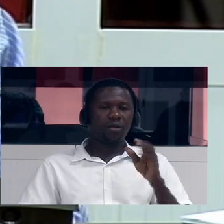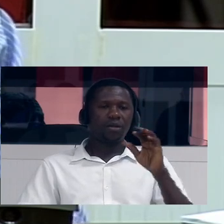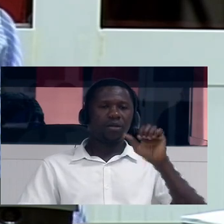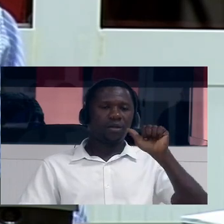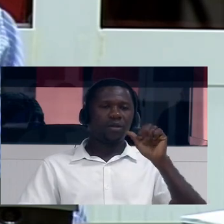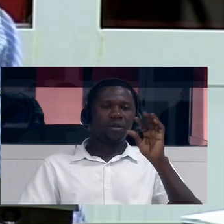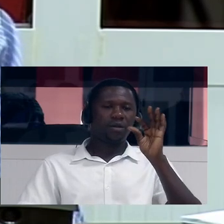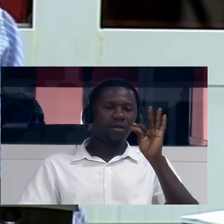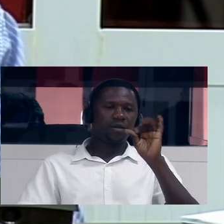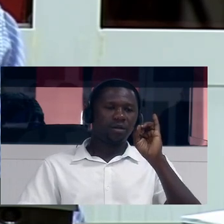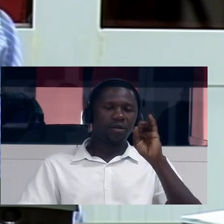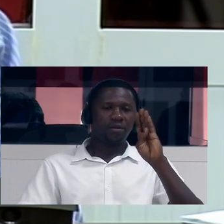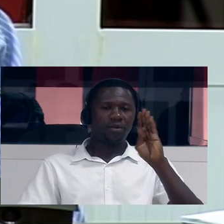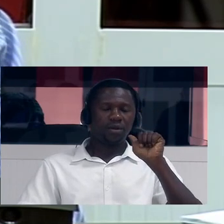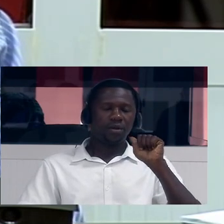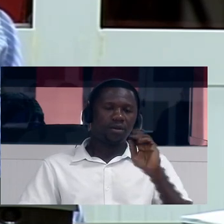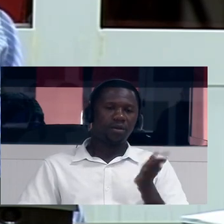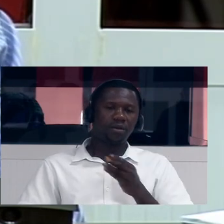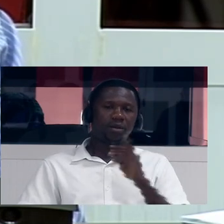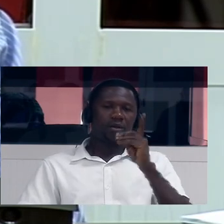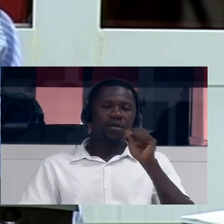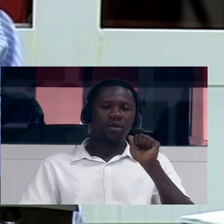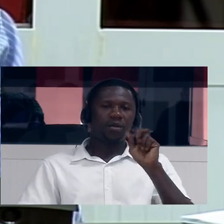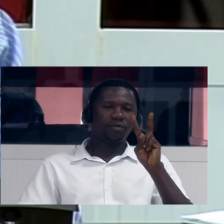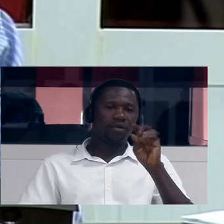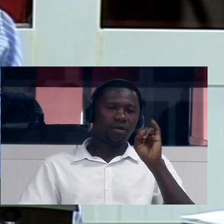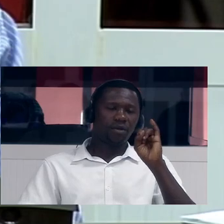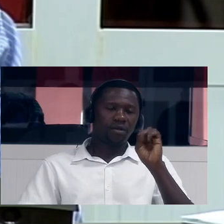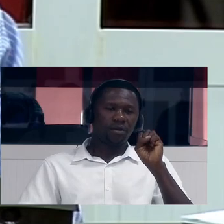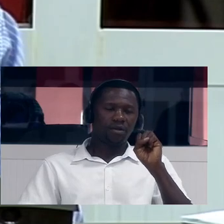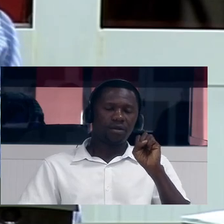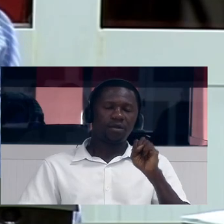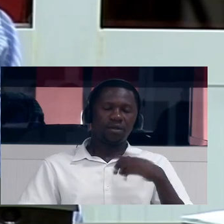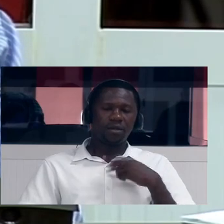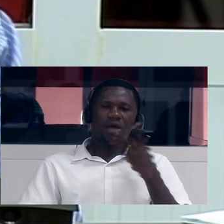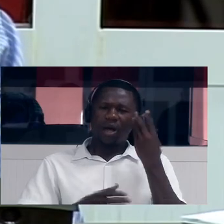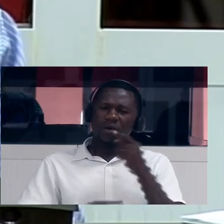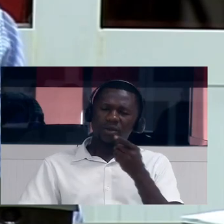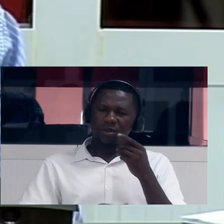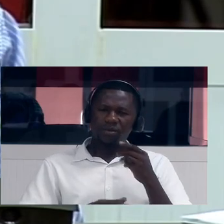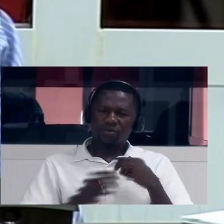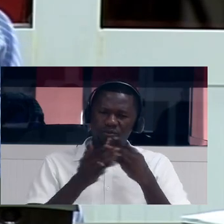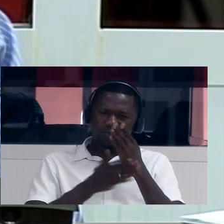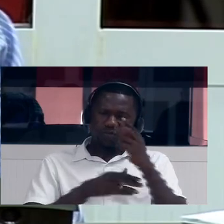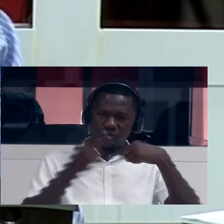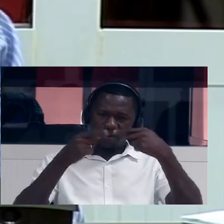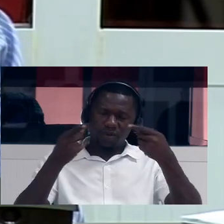And I used to call her from time to time, how is this case progressing? I said, because this is a case that I want to be dealt with